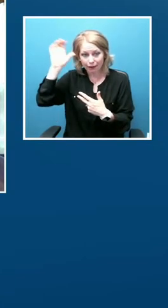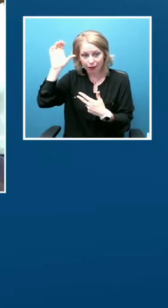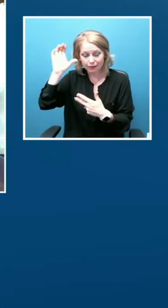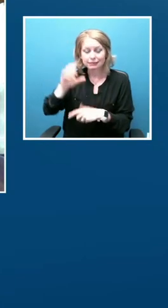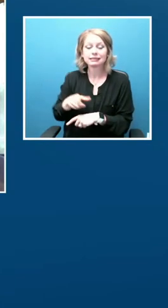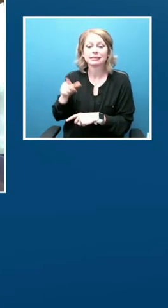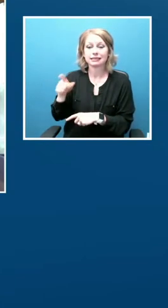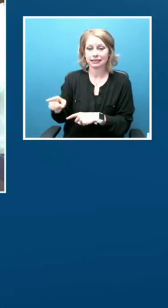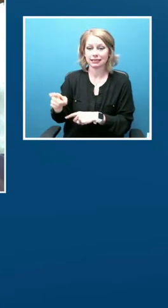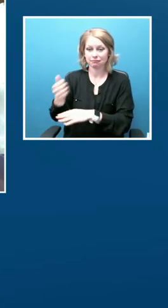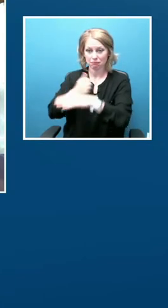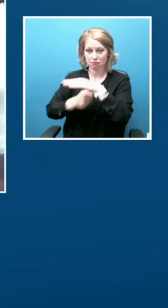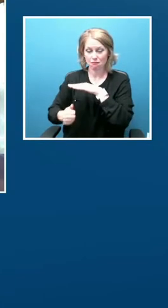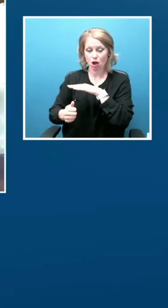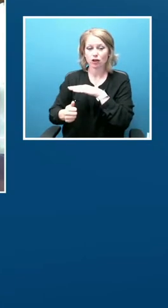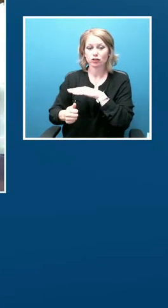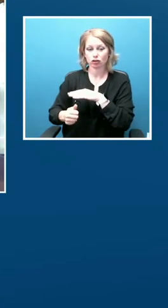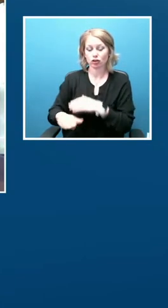Transit Union.